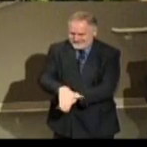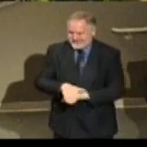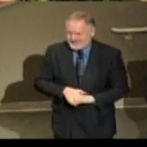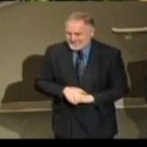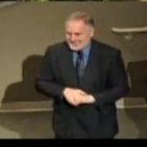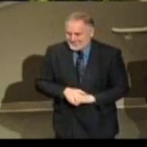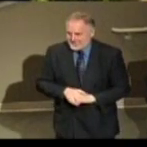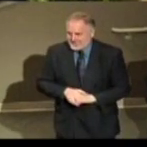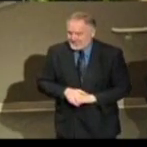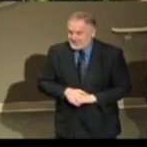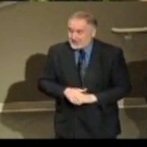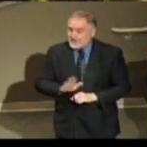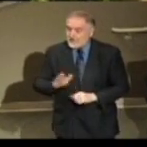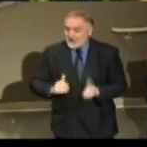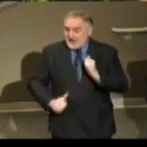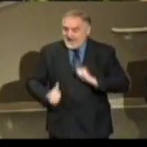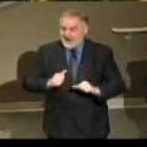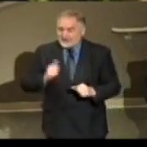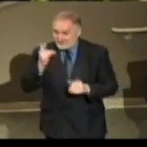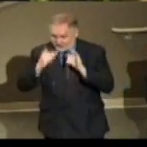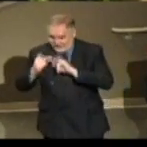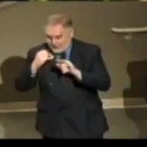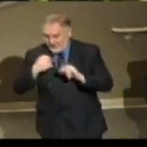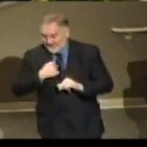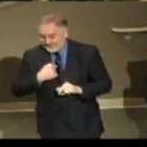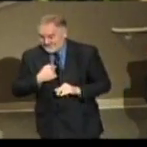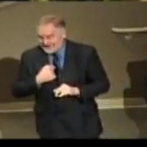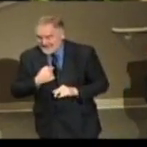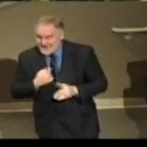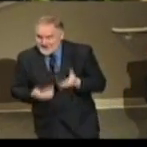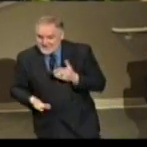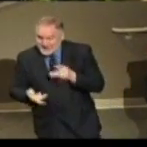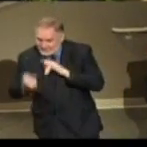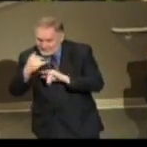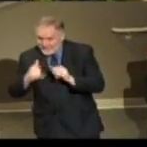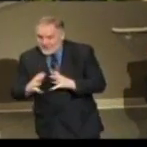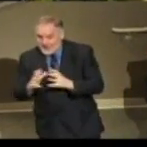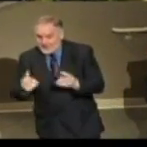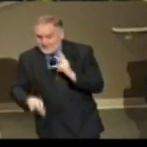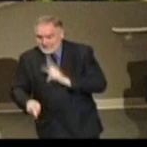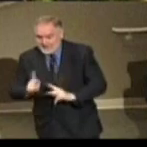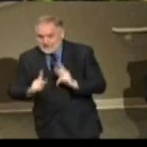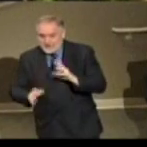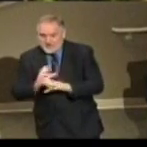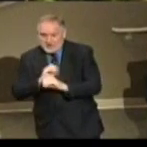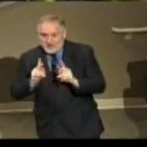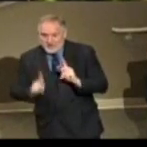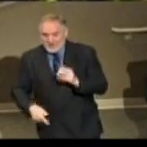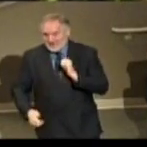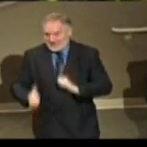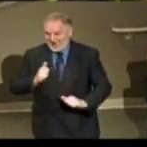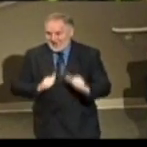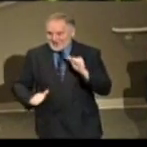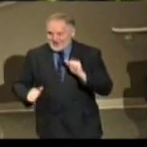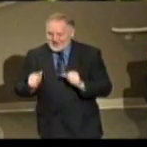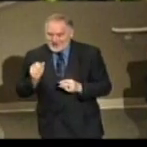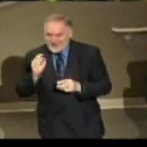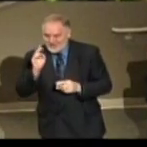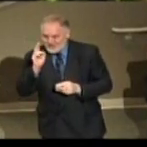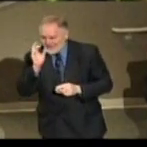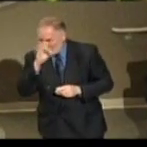Now, your act will fool me, and you may even fool a lot of people, but no one's act ever fools God.